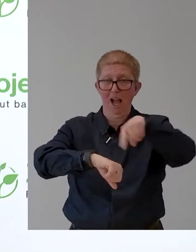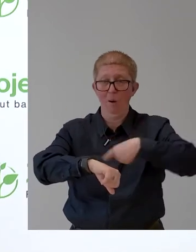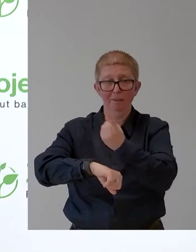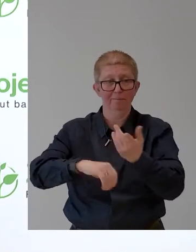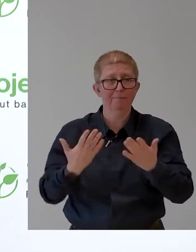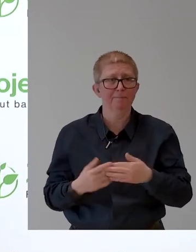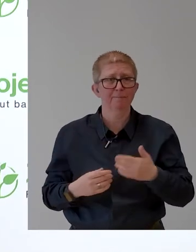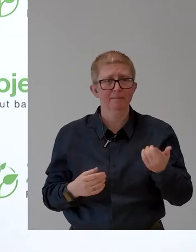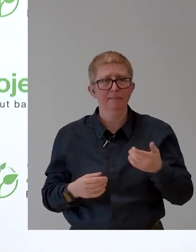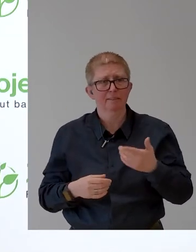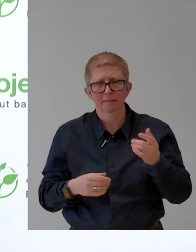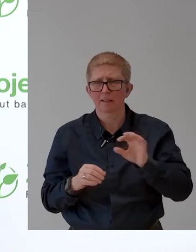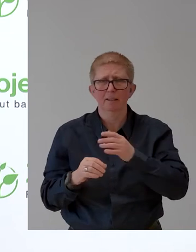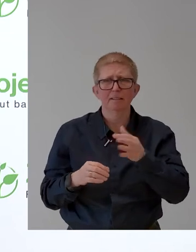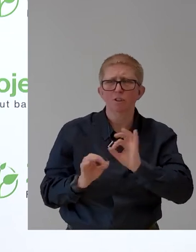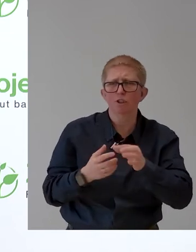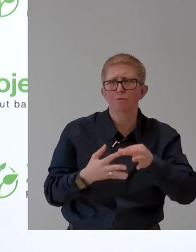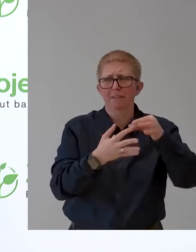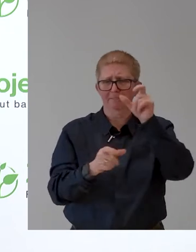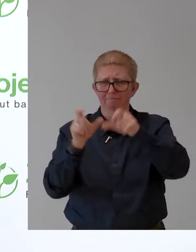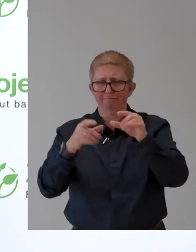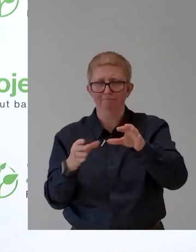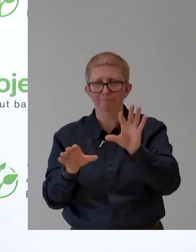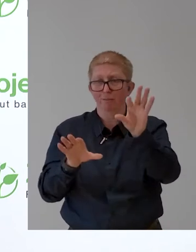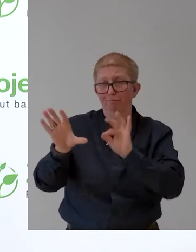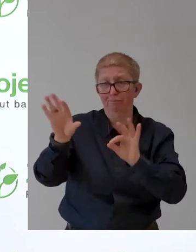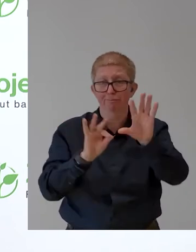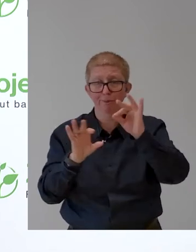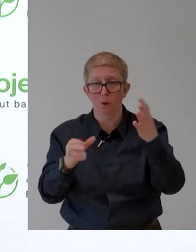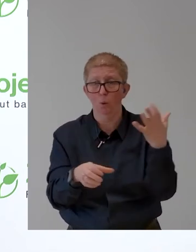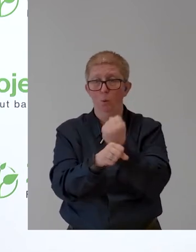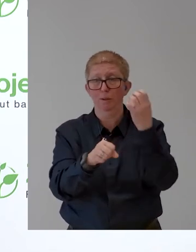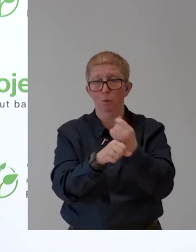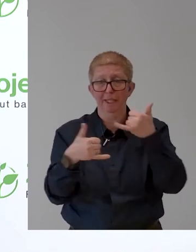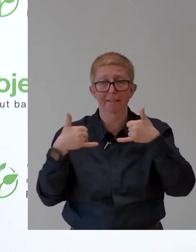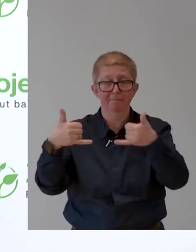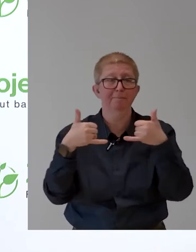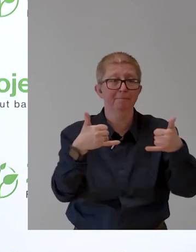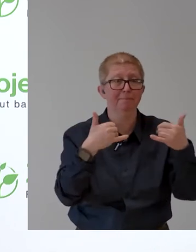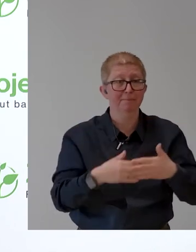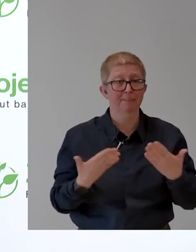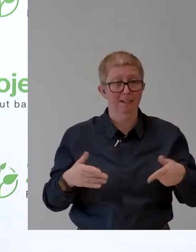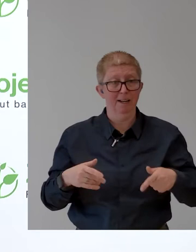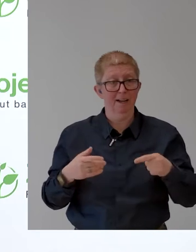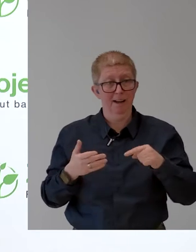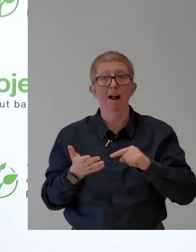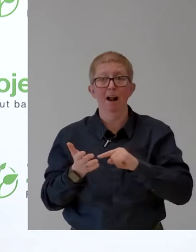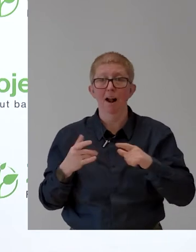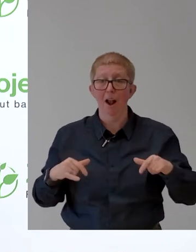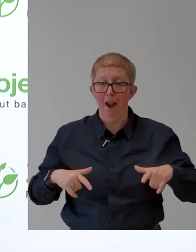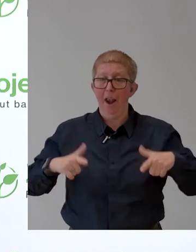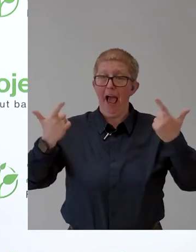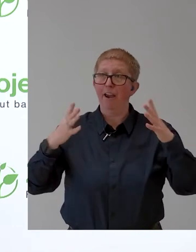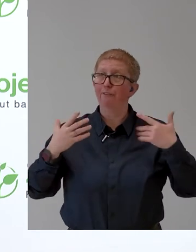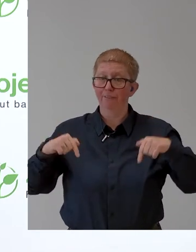have selected. We are streaming live here from Vienna, and since we cannot hold a physical conference, we have